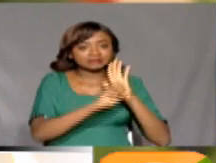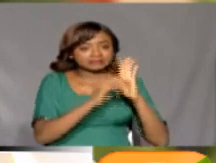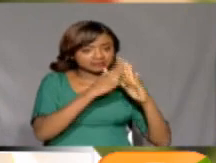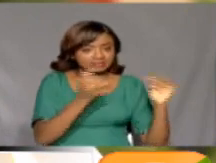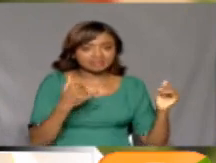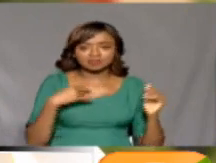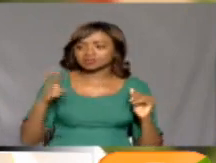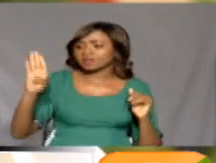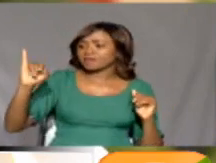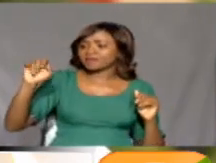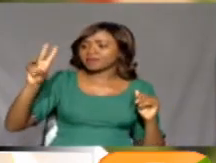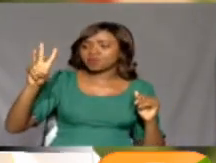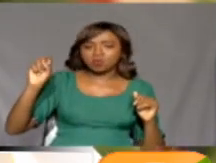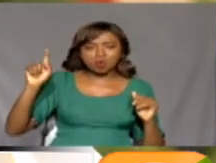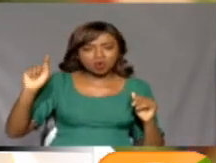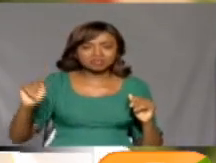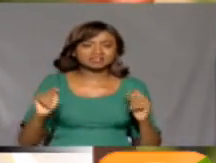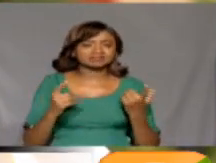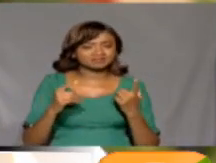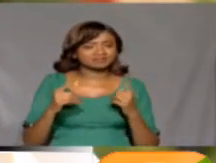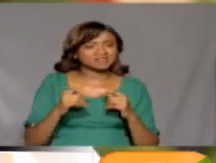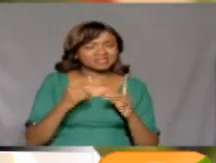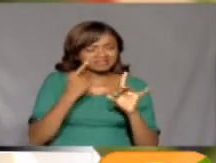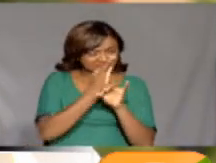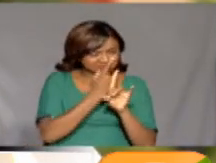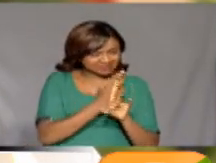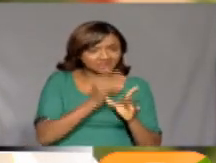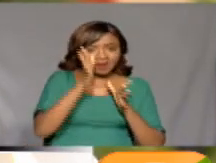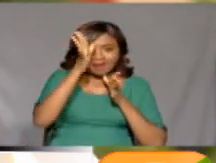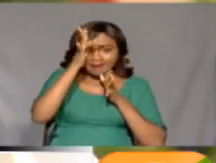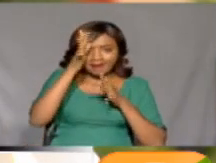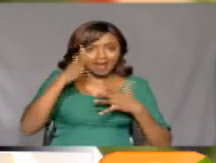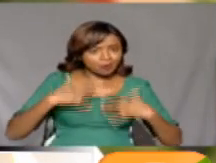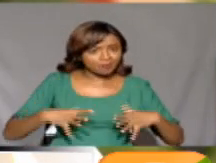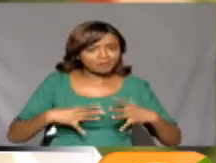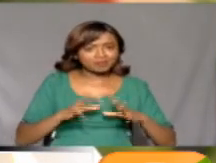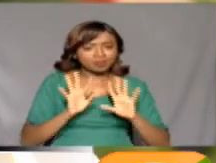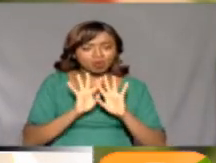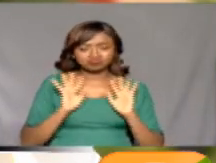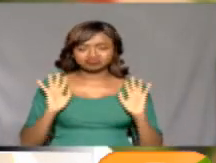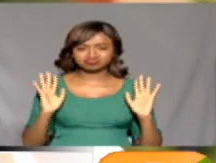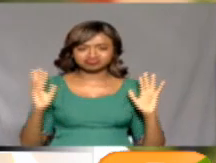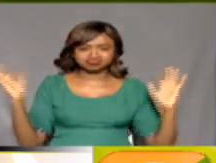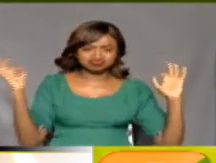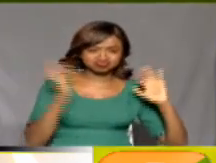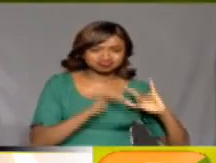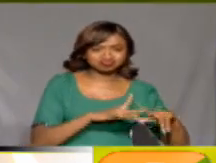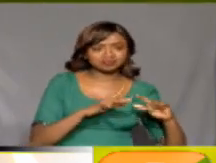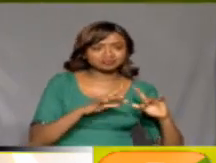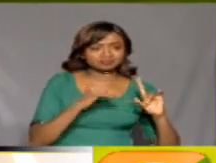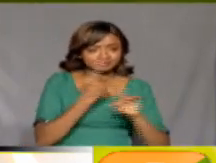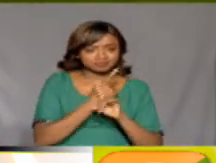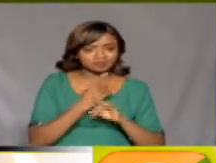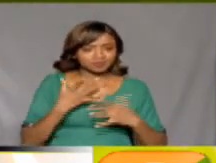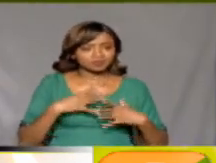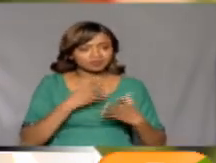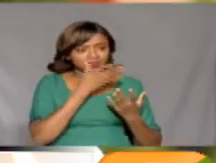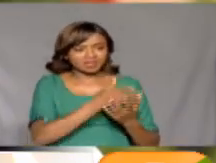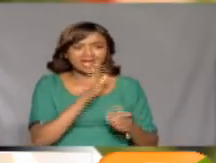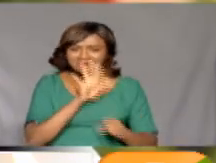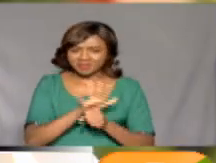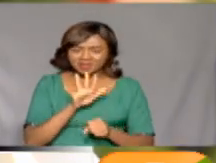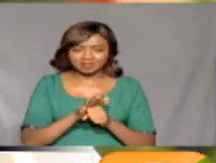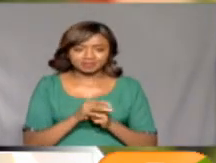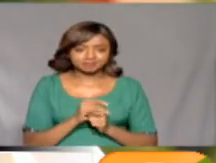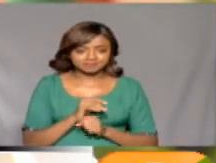Biwot, I don't know who, many people, KANU people there. We were many from across, Kamotho, all these people.